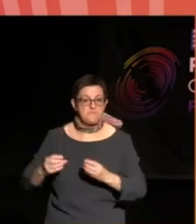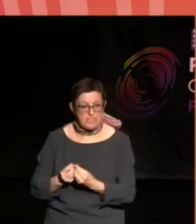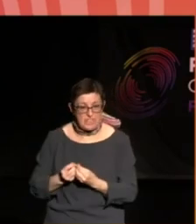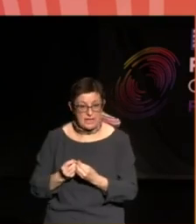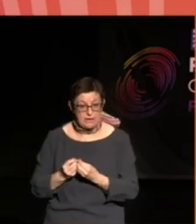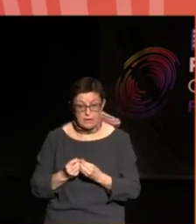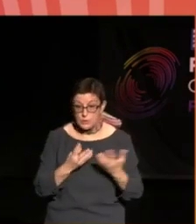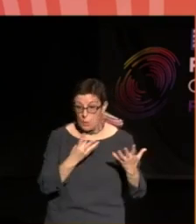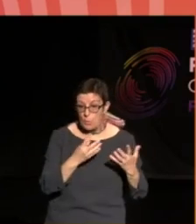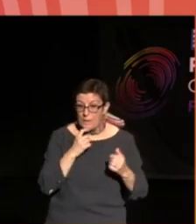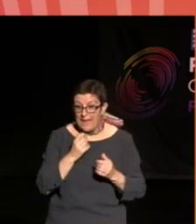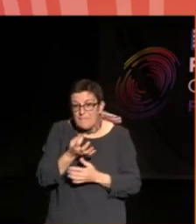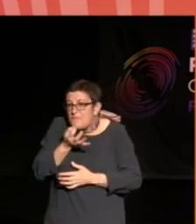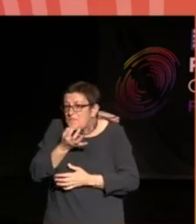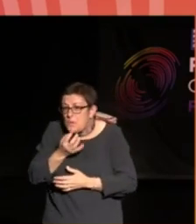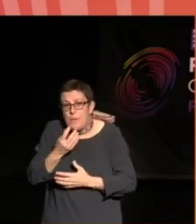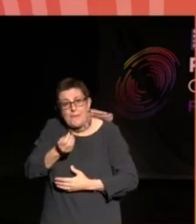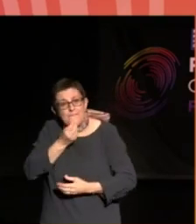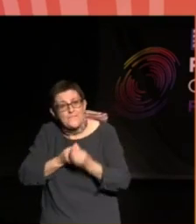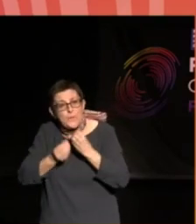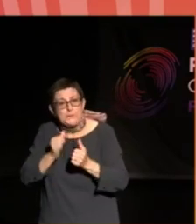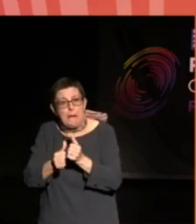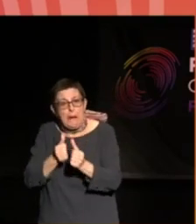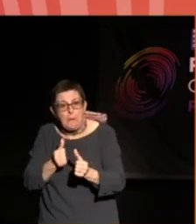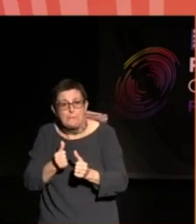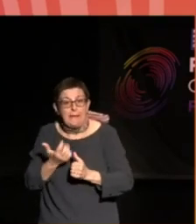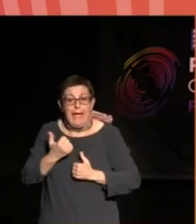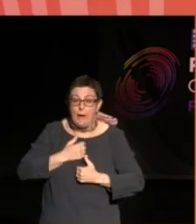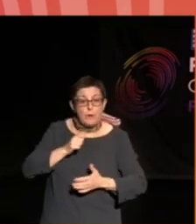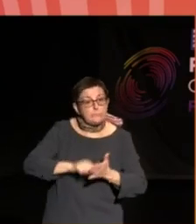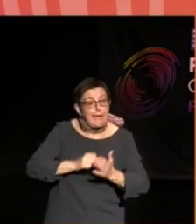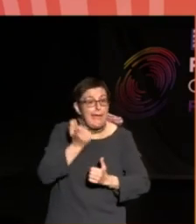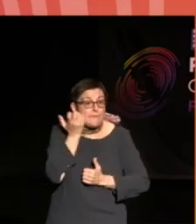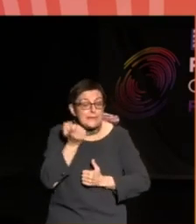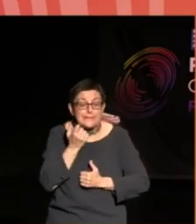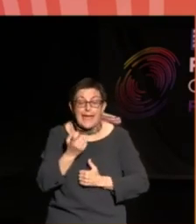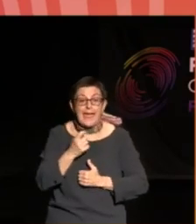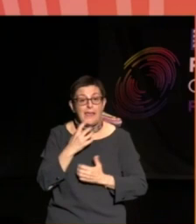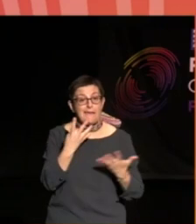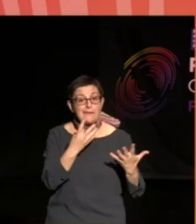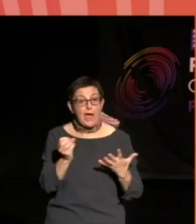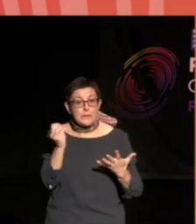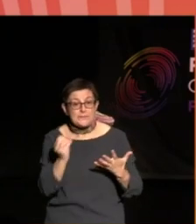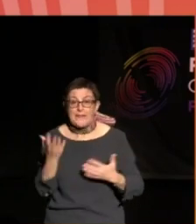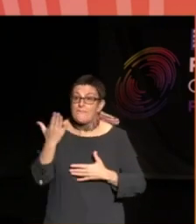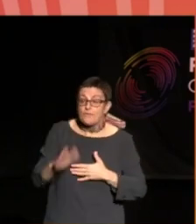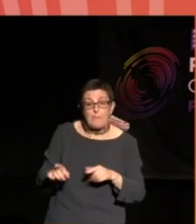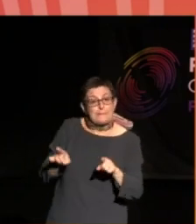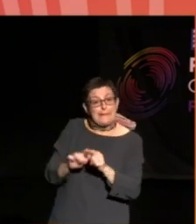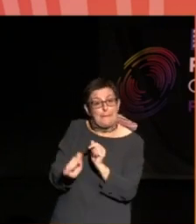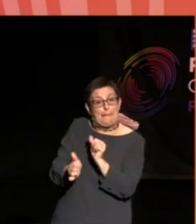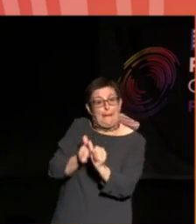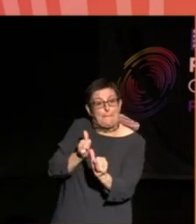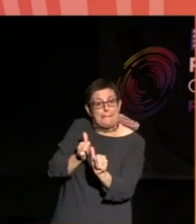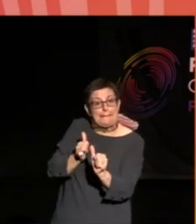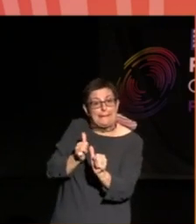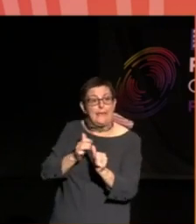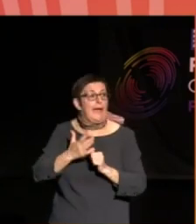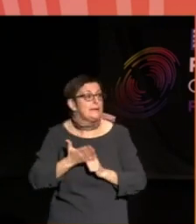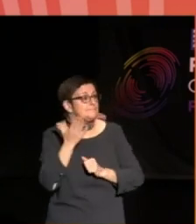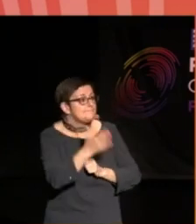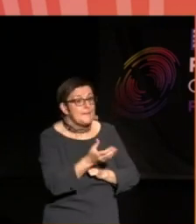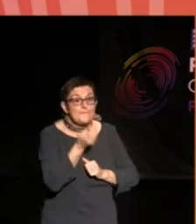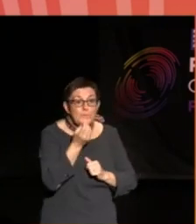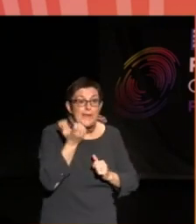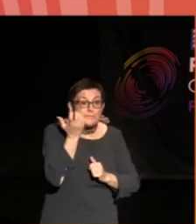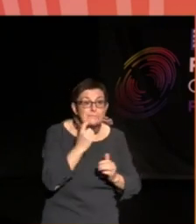we consume is from them. We all, as we shop every day, will know that there's a very few number of supermarkets we have the choice of shopping at. How